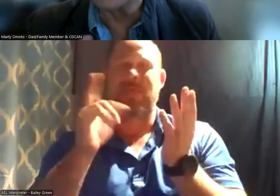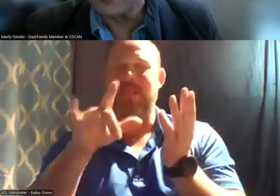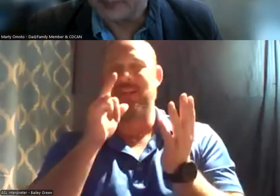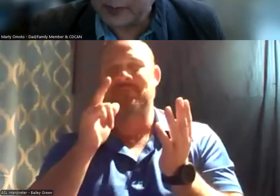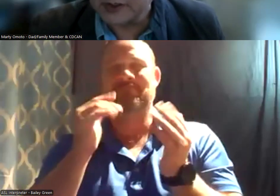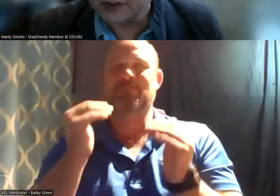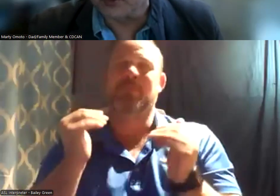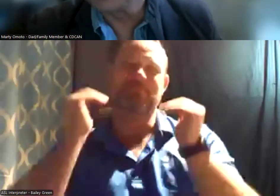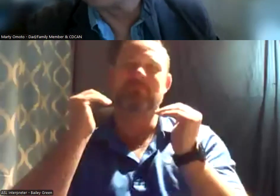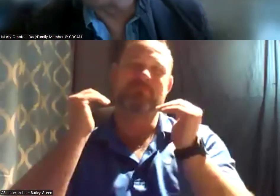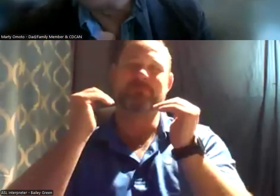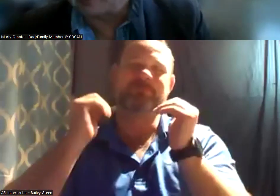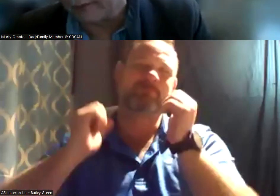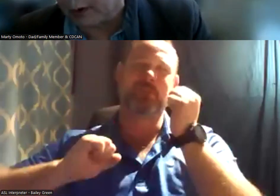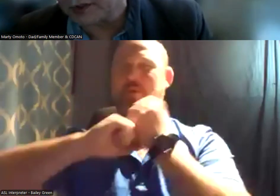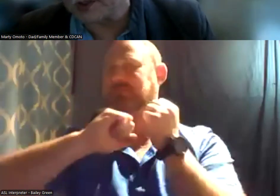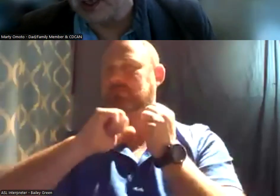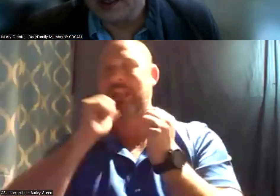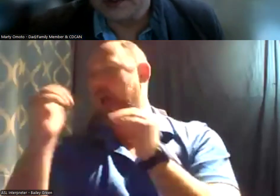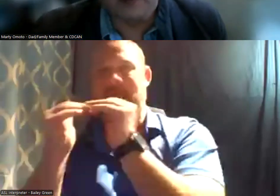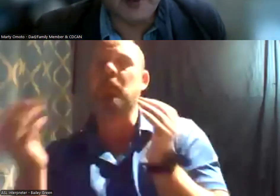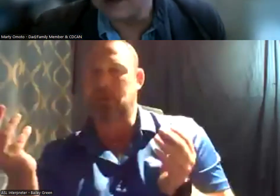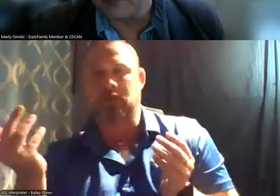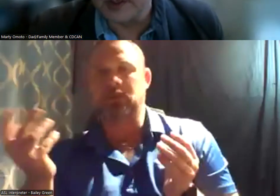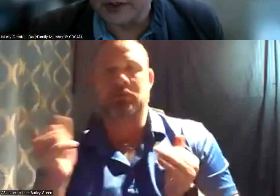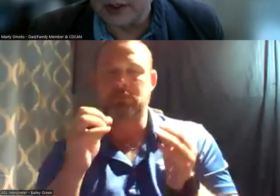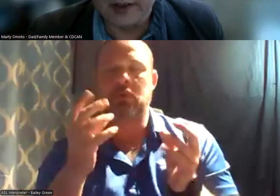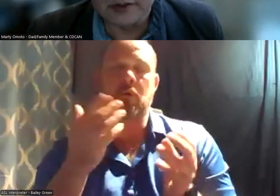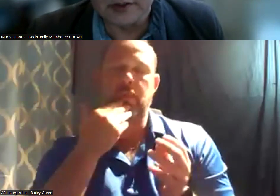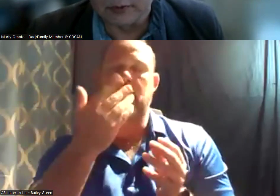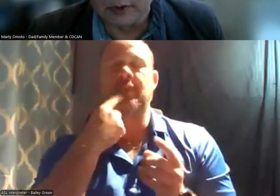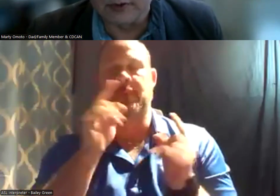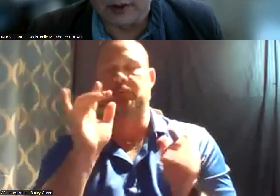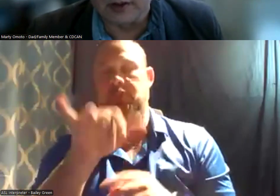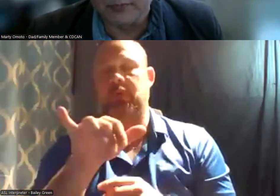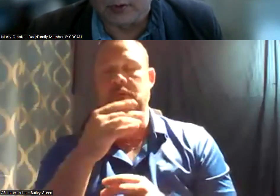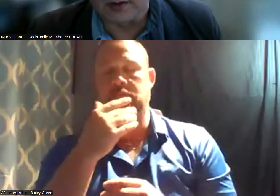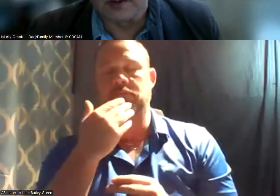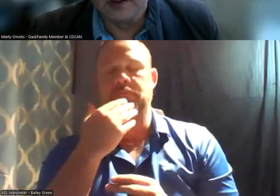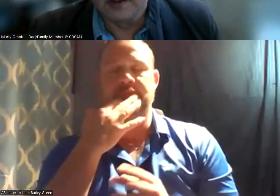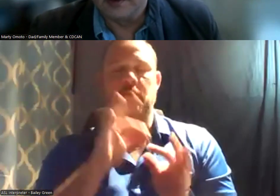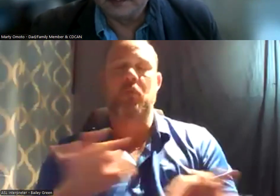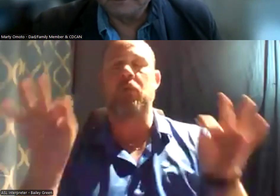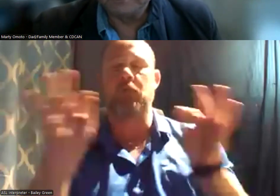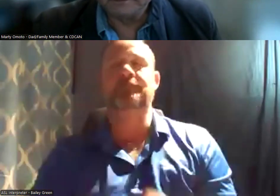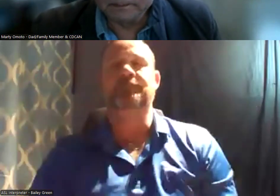whole concept of community supports is supposed to do the reverse. So thank you for mentioning that. It's really critically important.